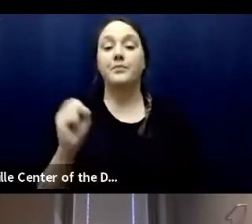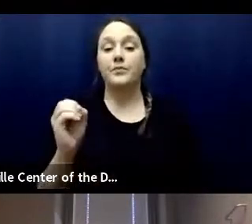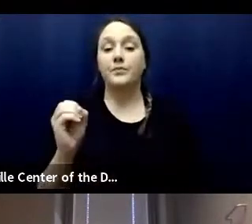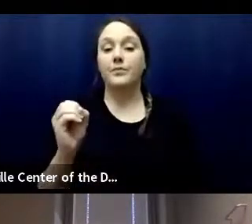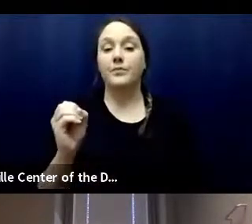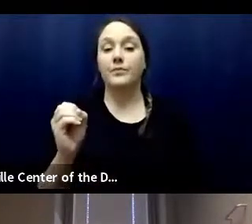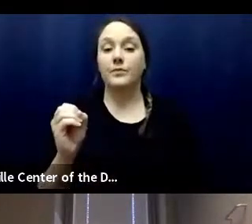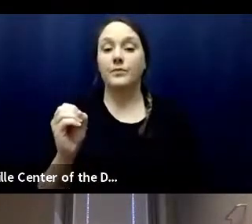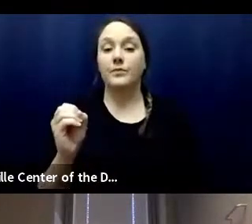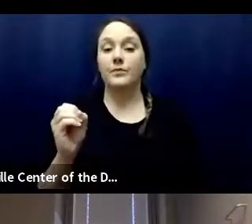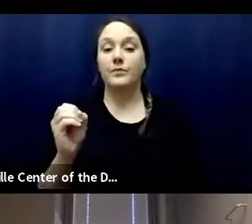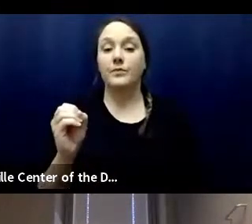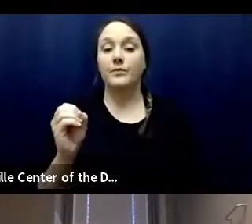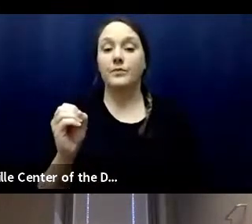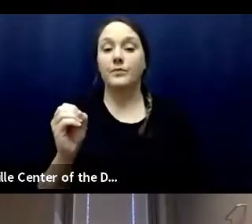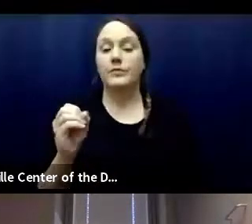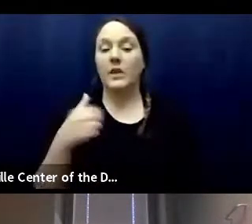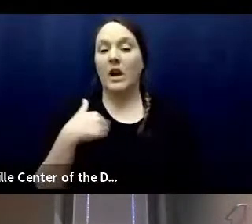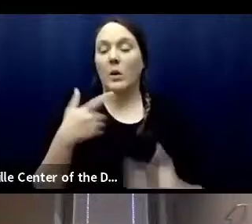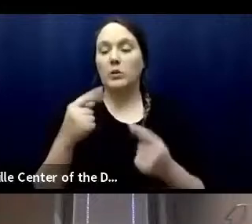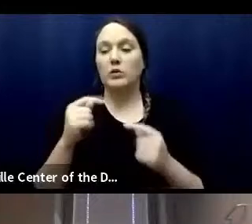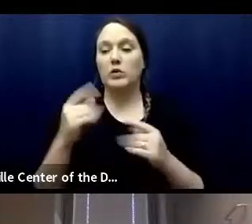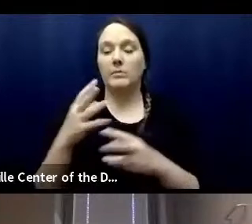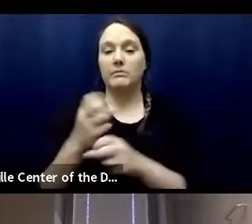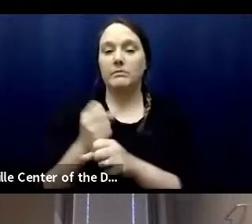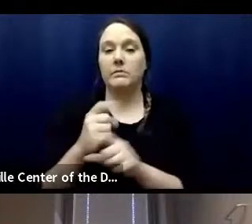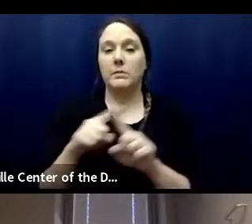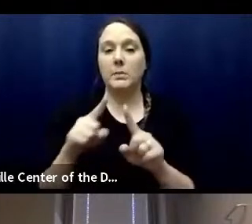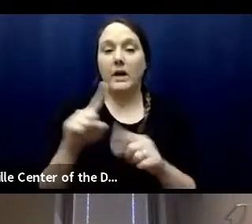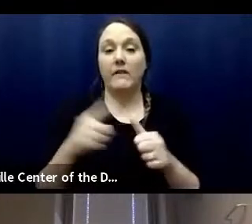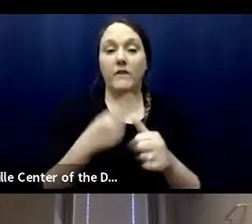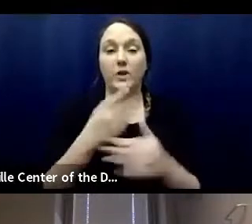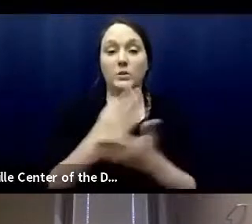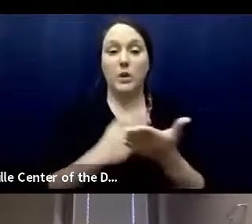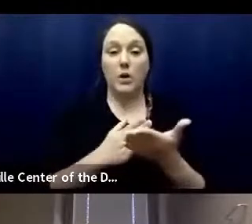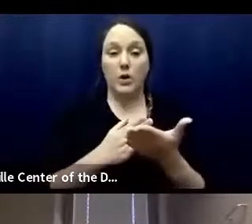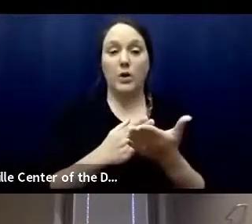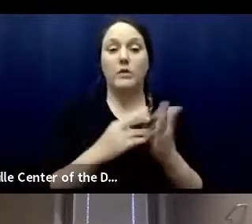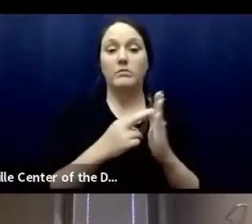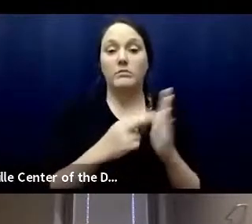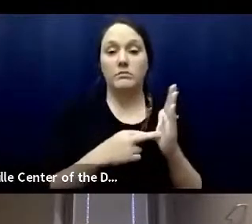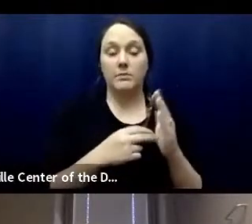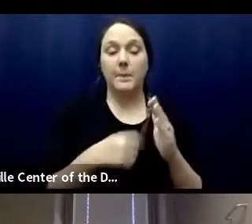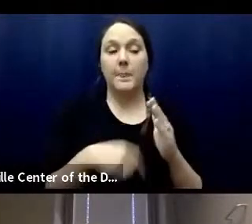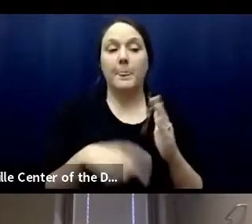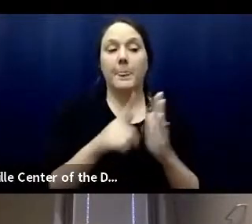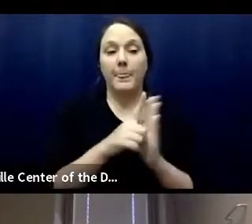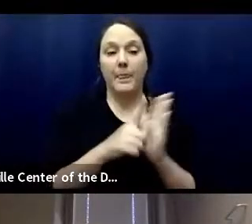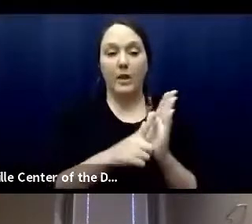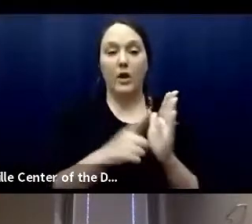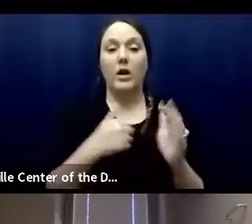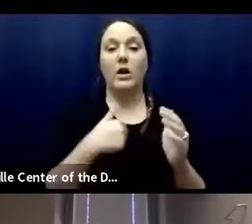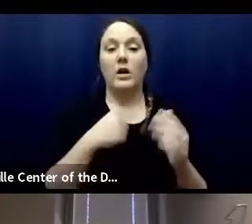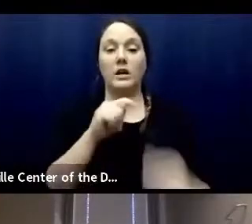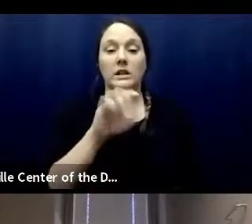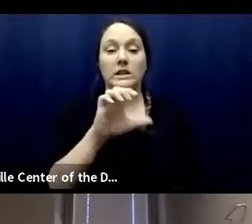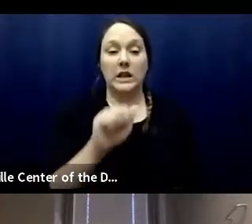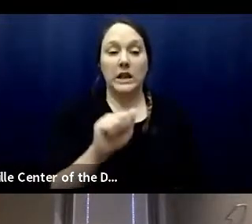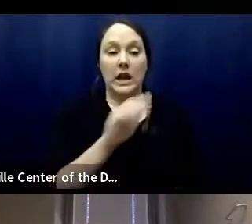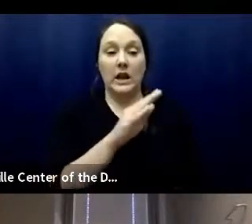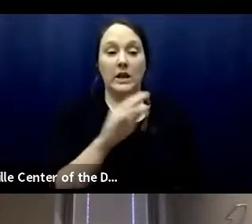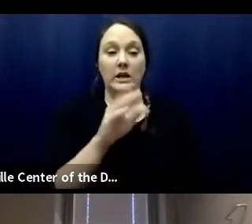statute, I'll try to paraphrase as I go along. First section of the statute, and I'm referring specifically to TCA section